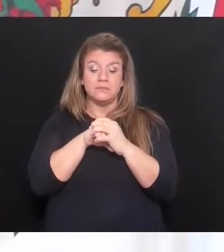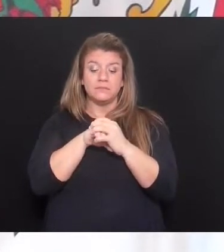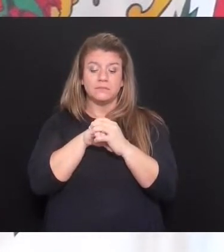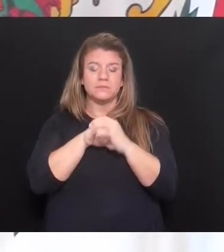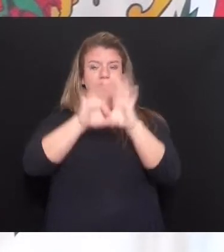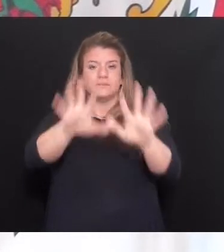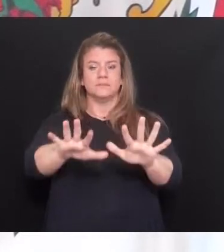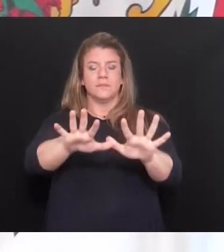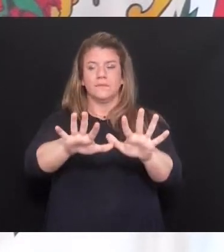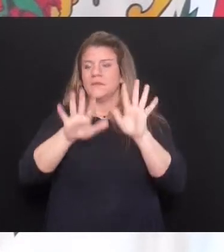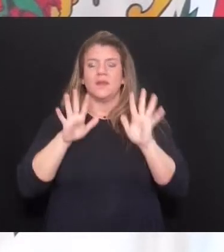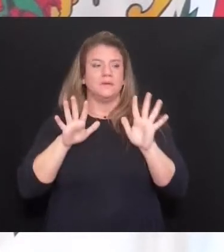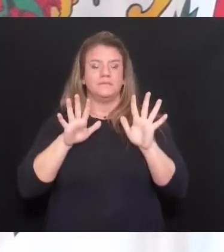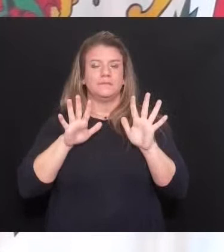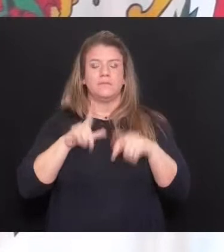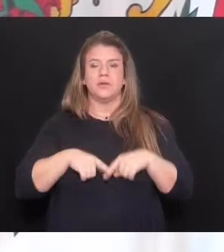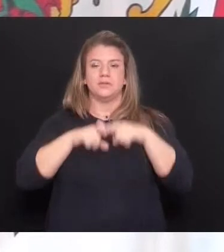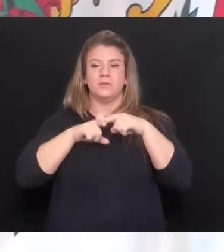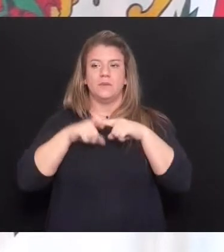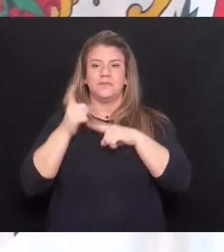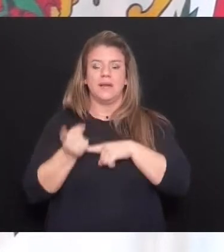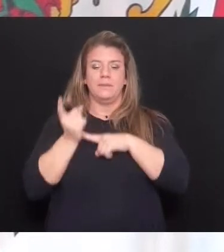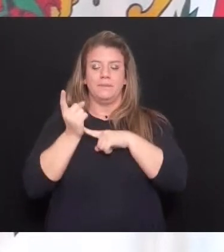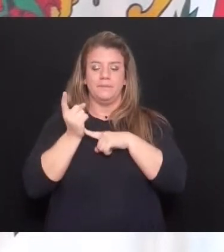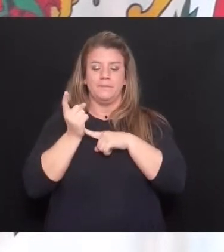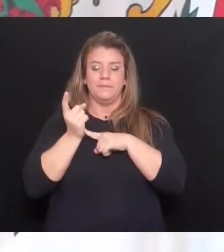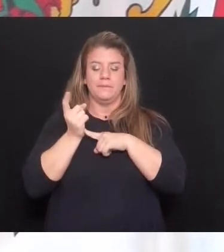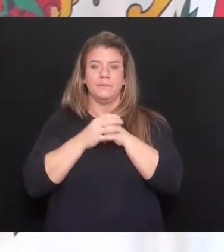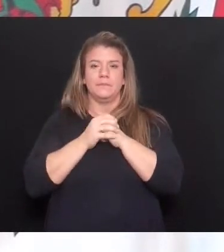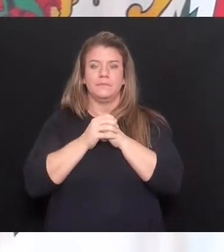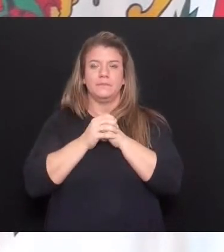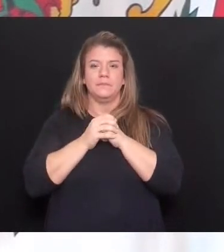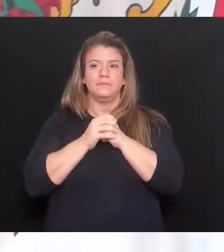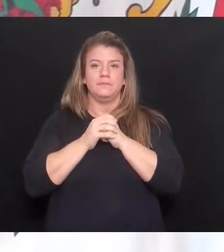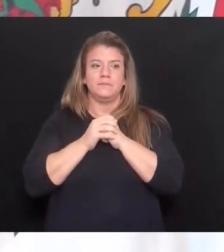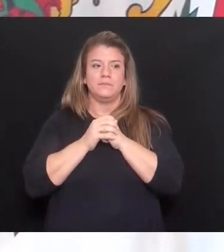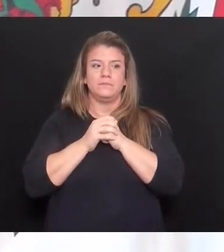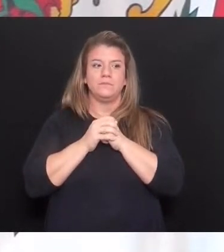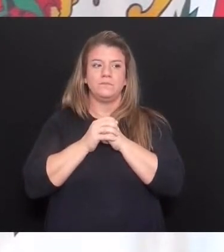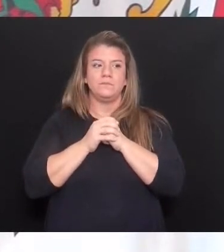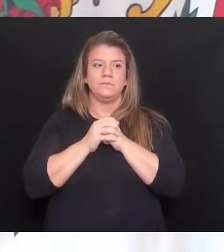Let me just pause just 1 second and everything.